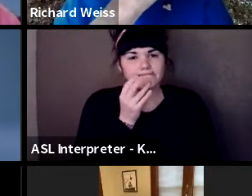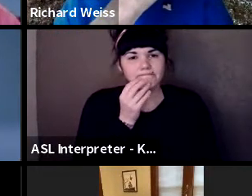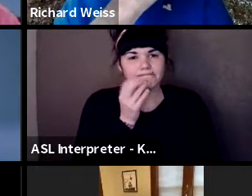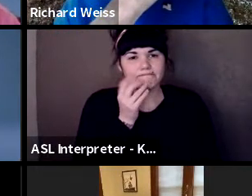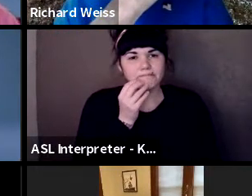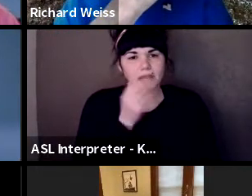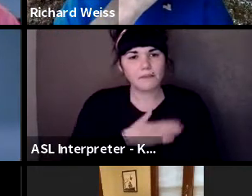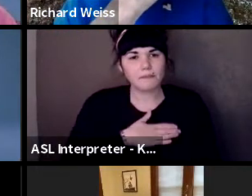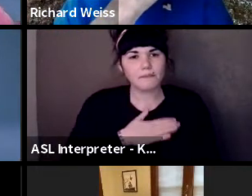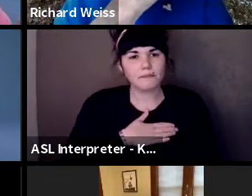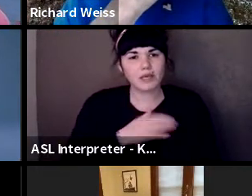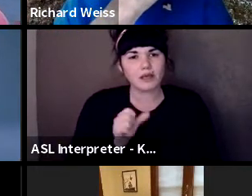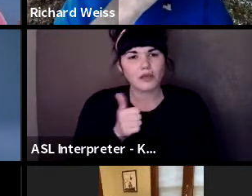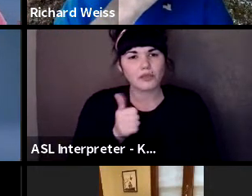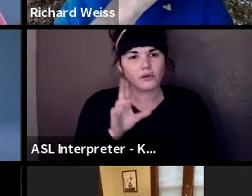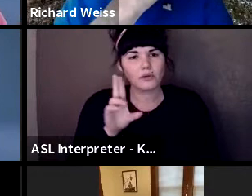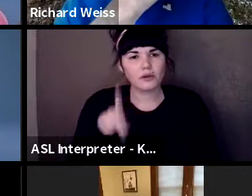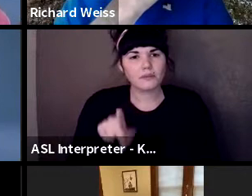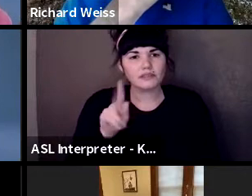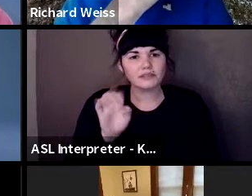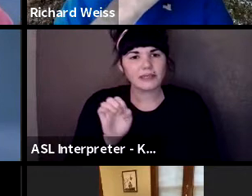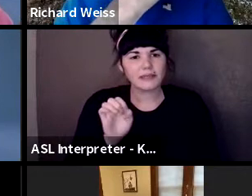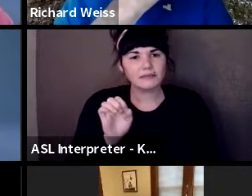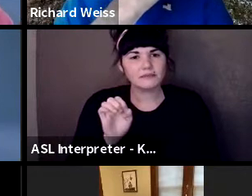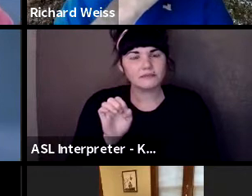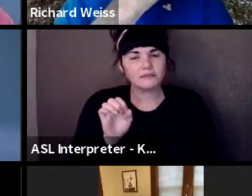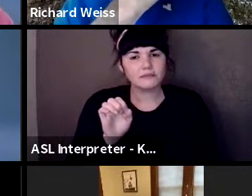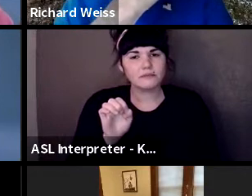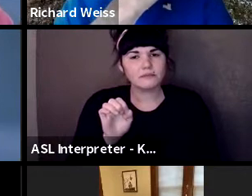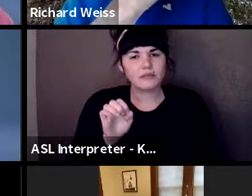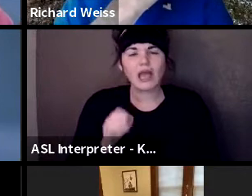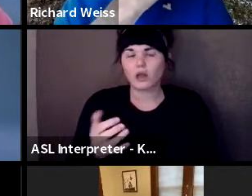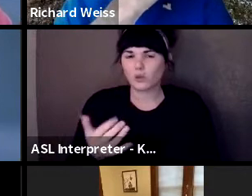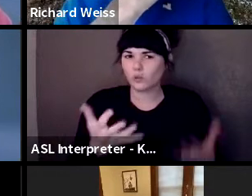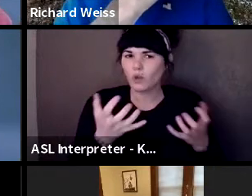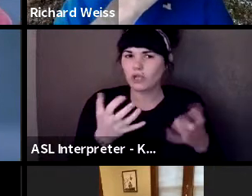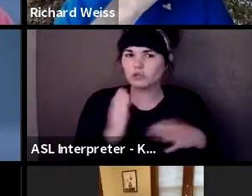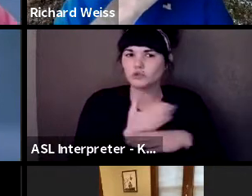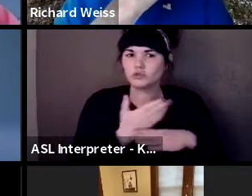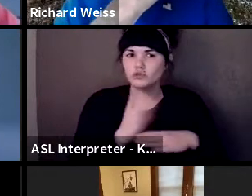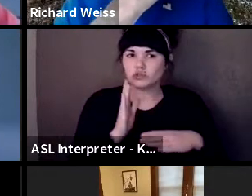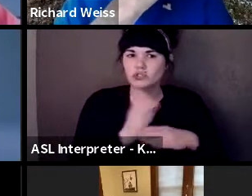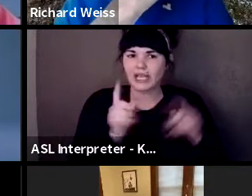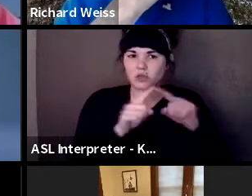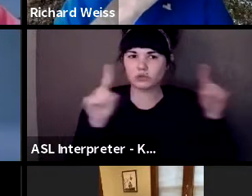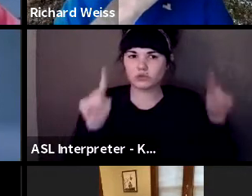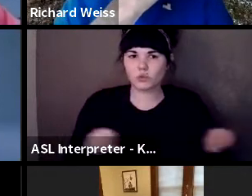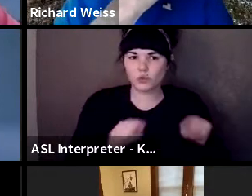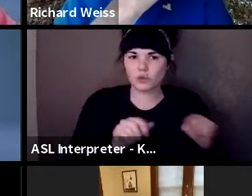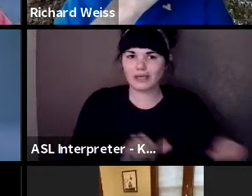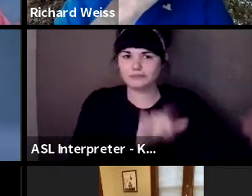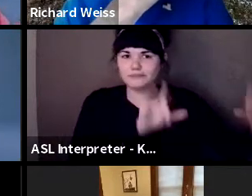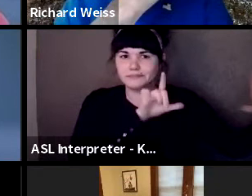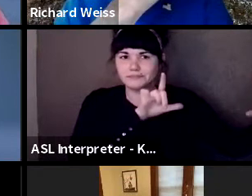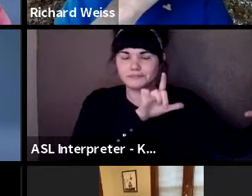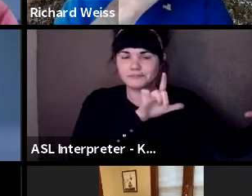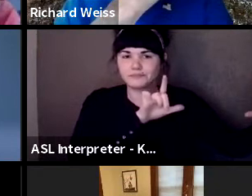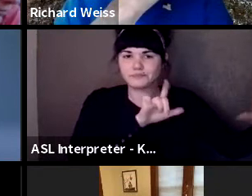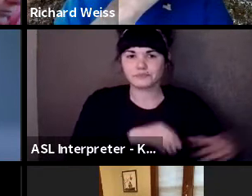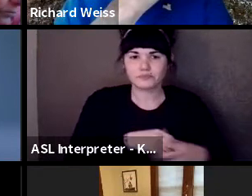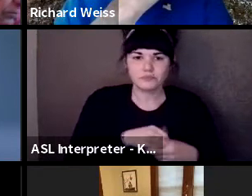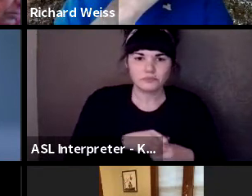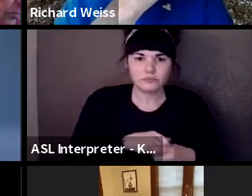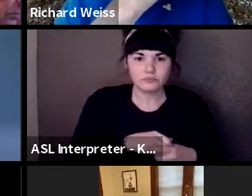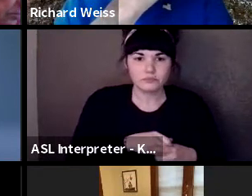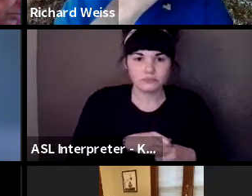My other update, I believe I would like to share my screen. We